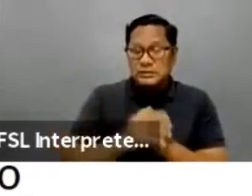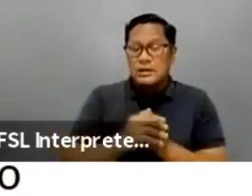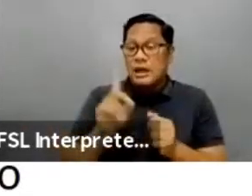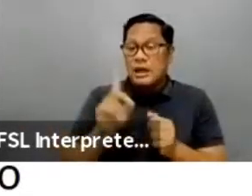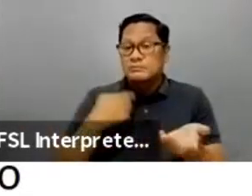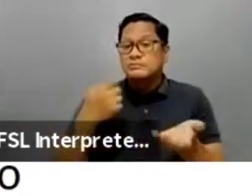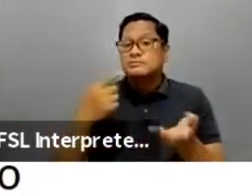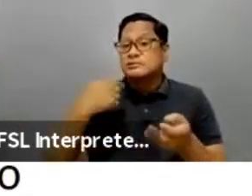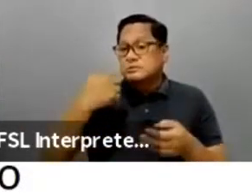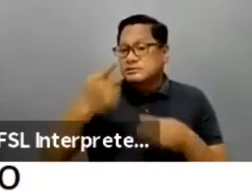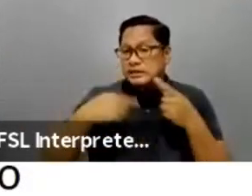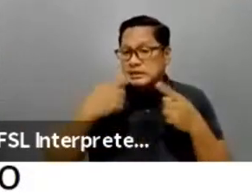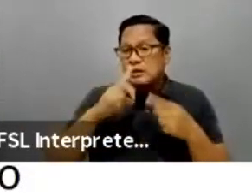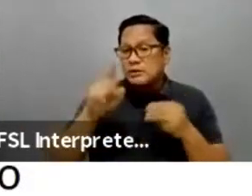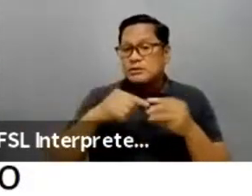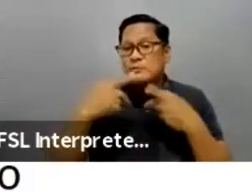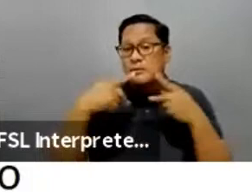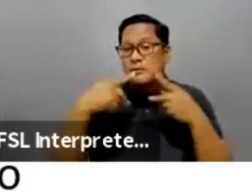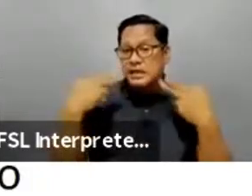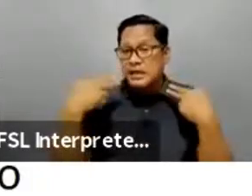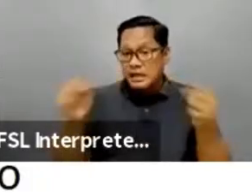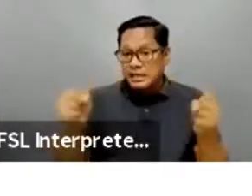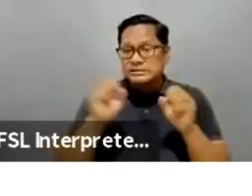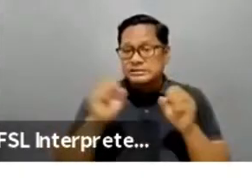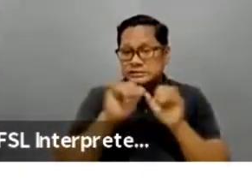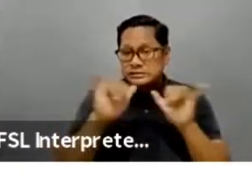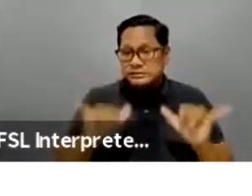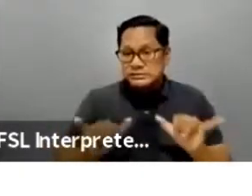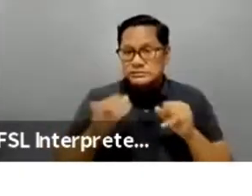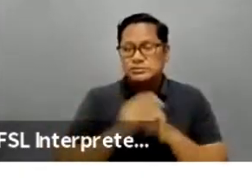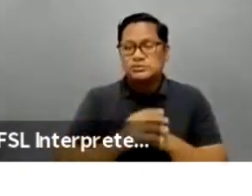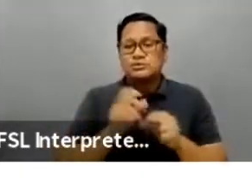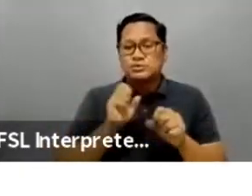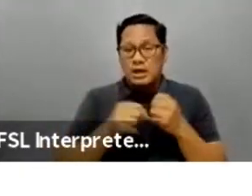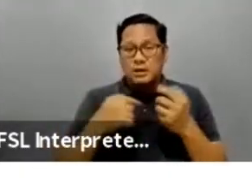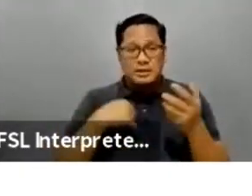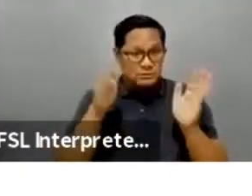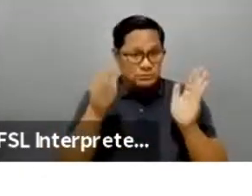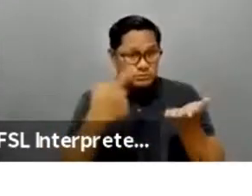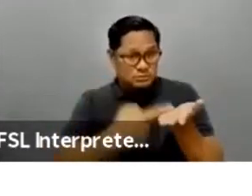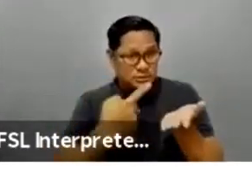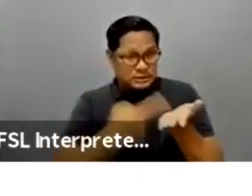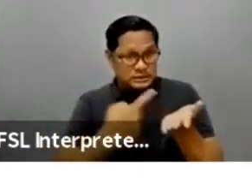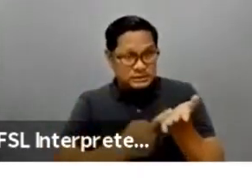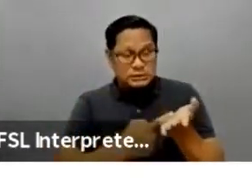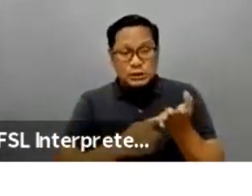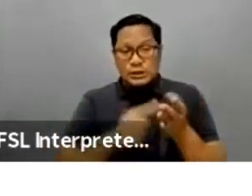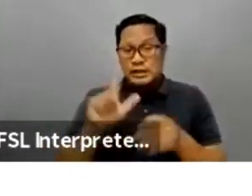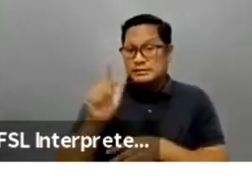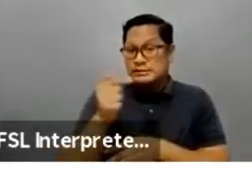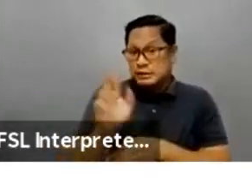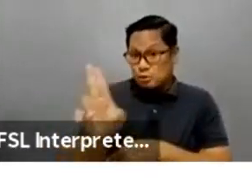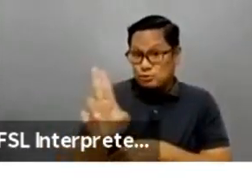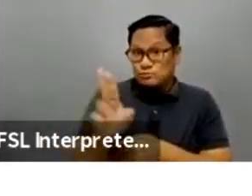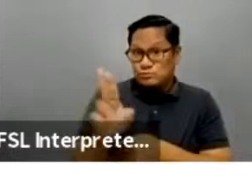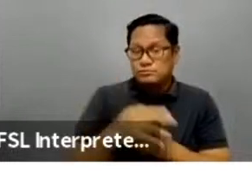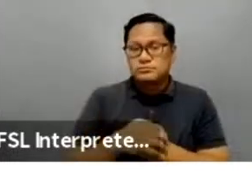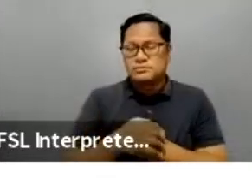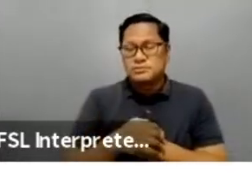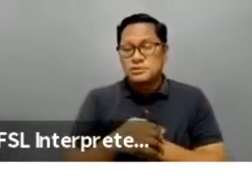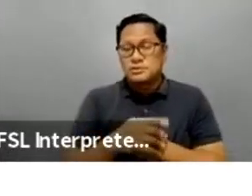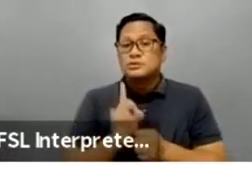the public health system here. Also, I'll go into that. Ito, local government code. This